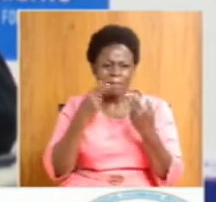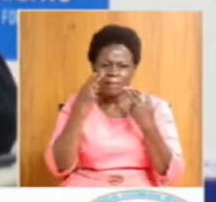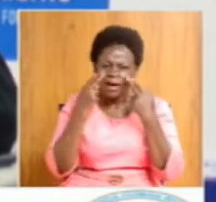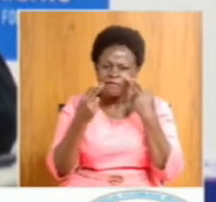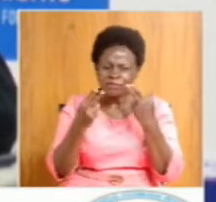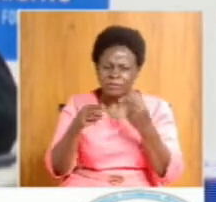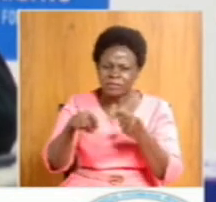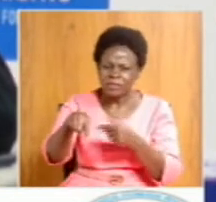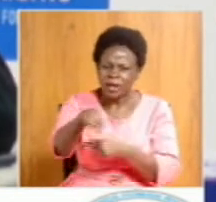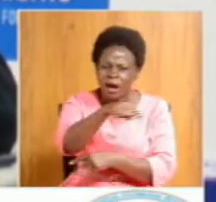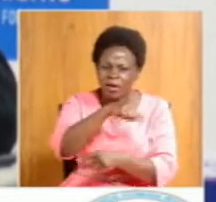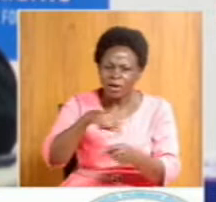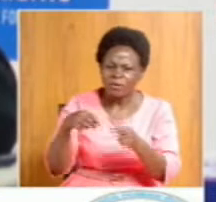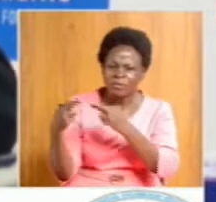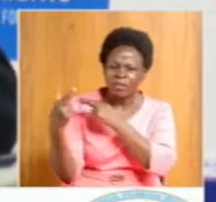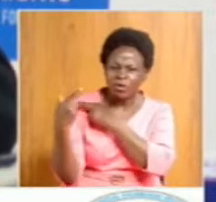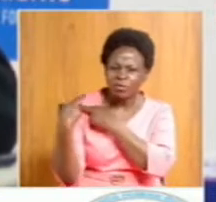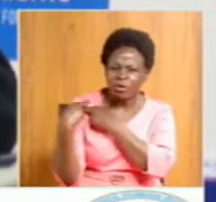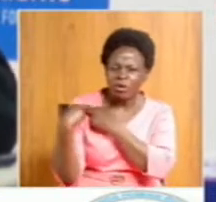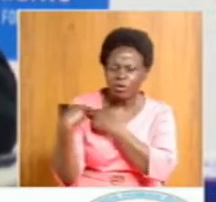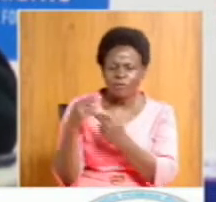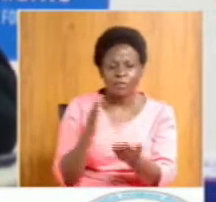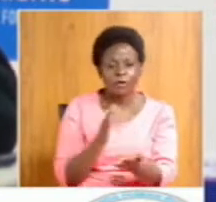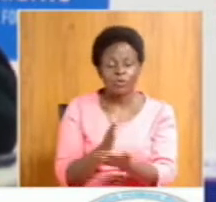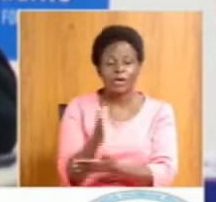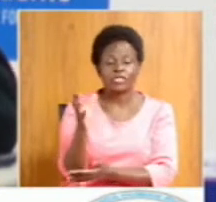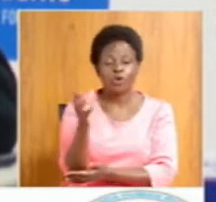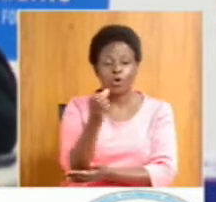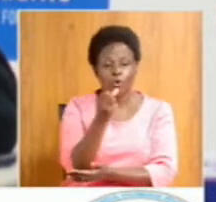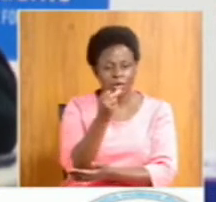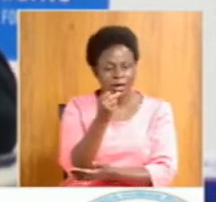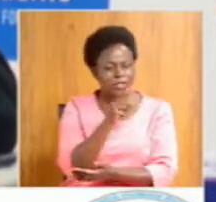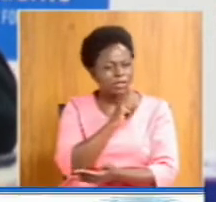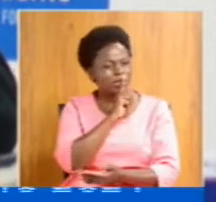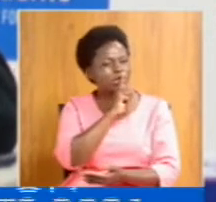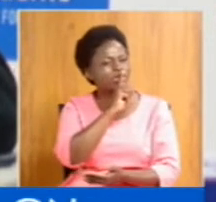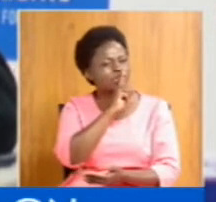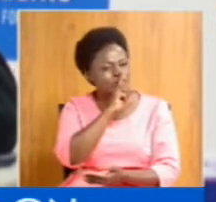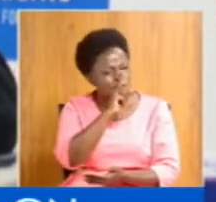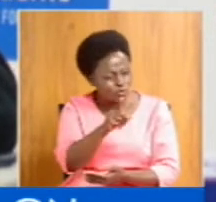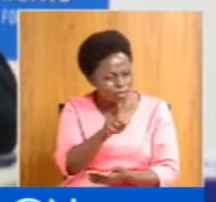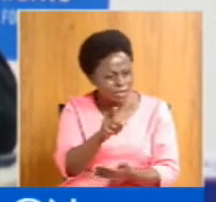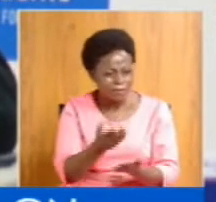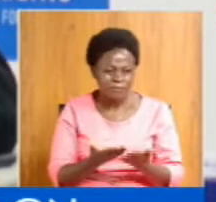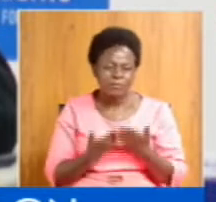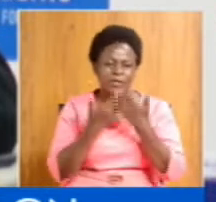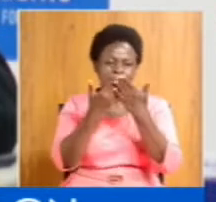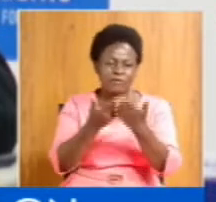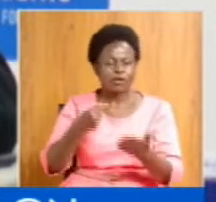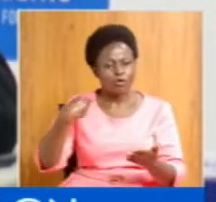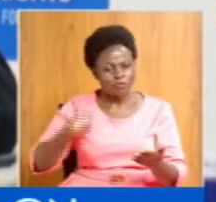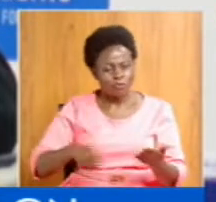around the role of the rights holder in ensuring the delivery of quality